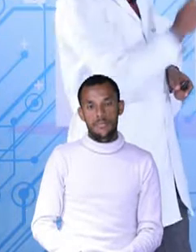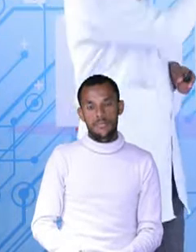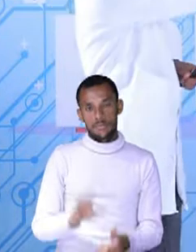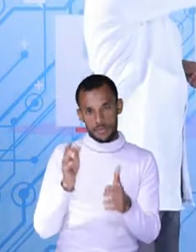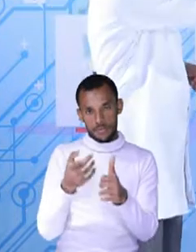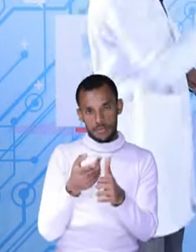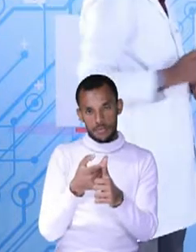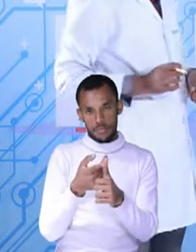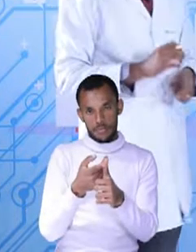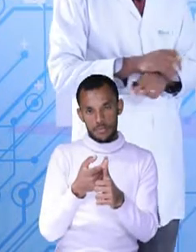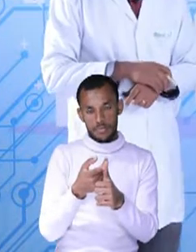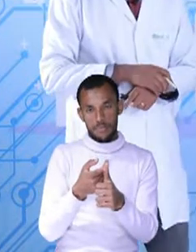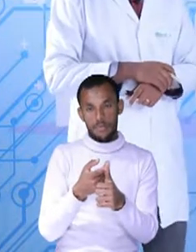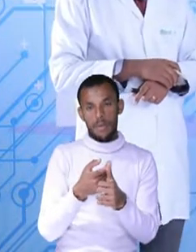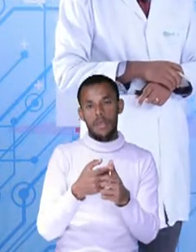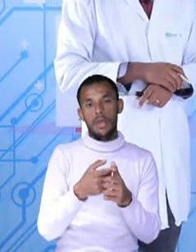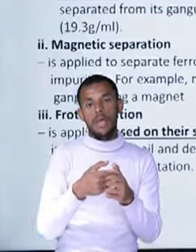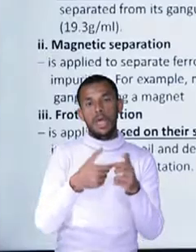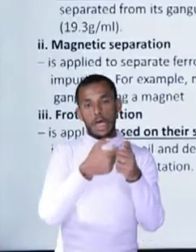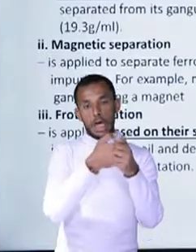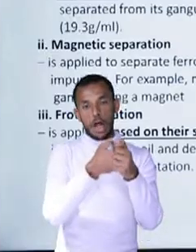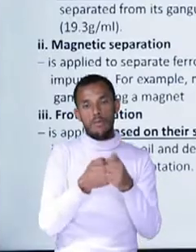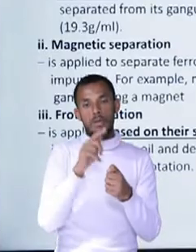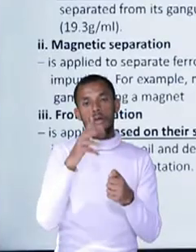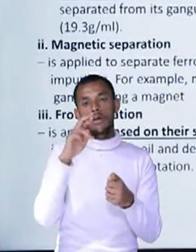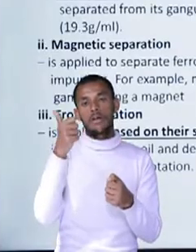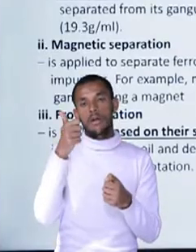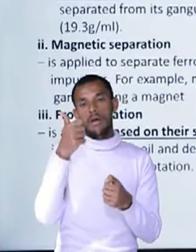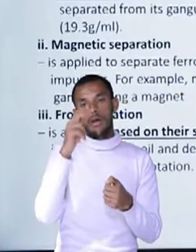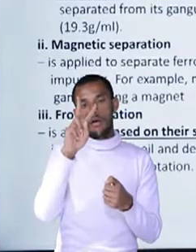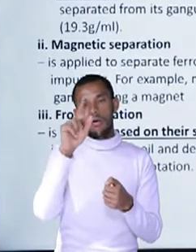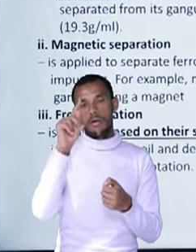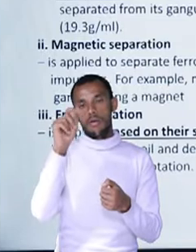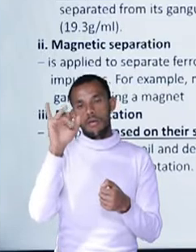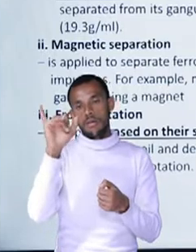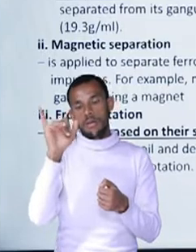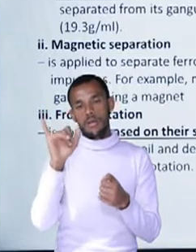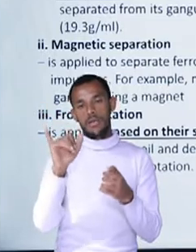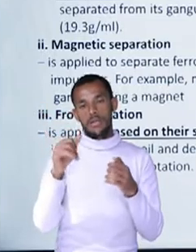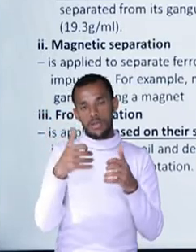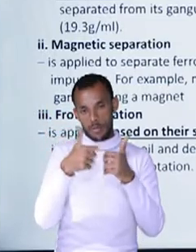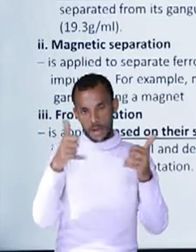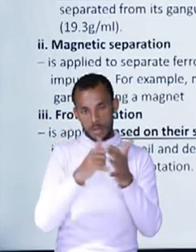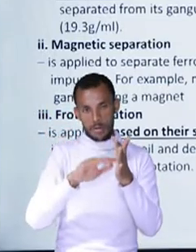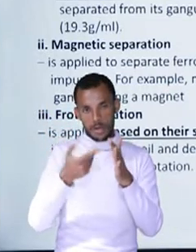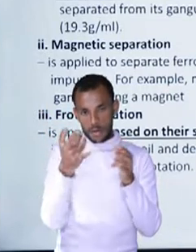The first one is gravity separation. Gravity separation is a method of